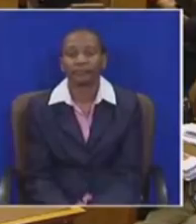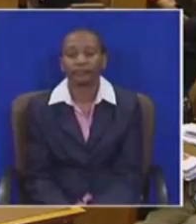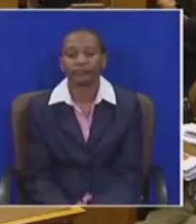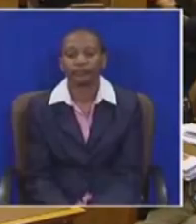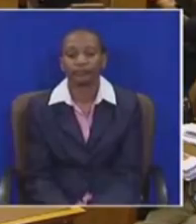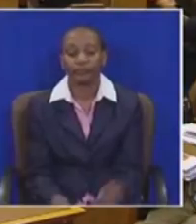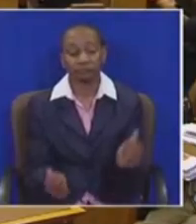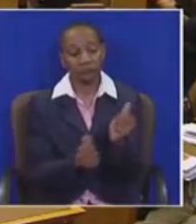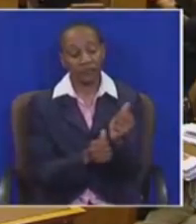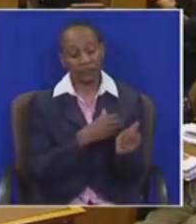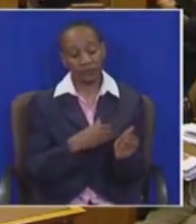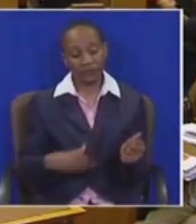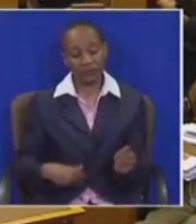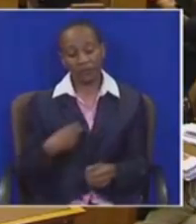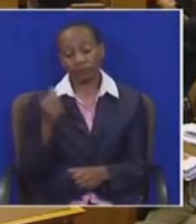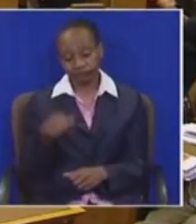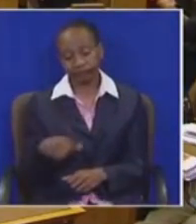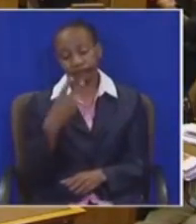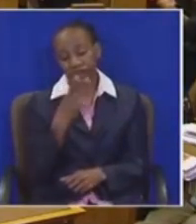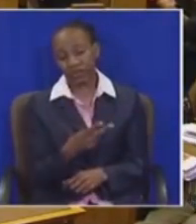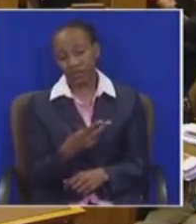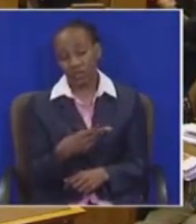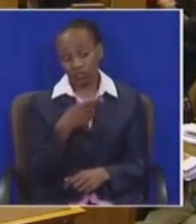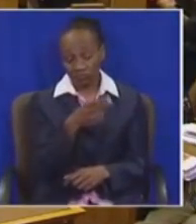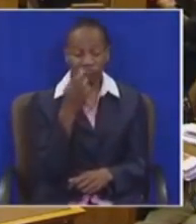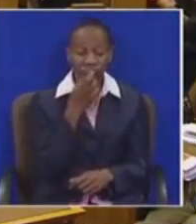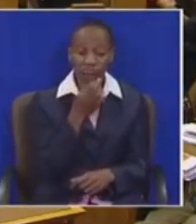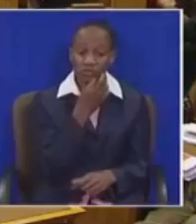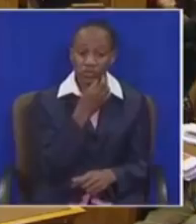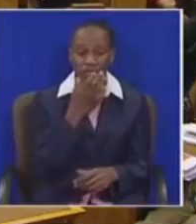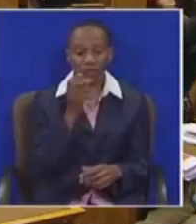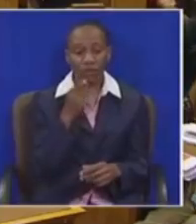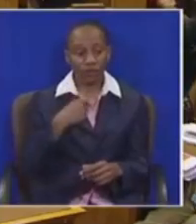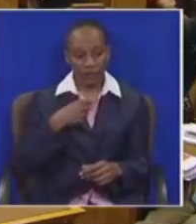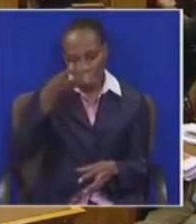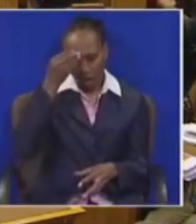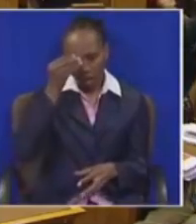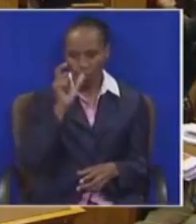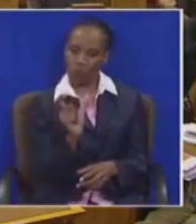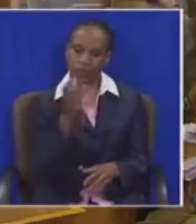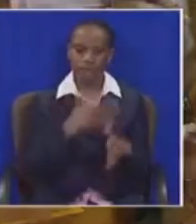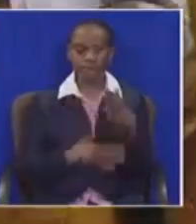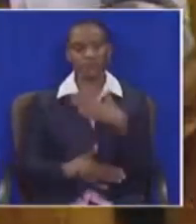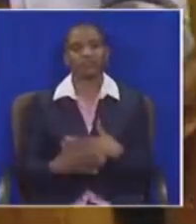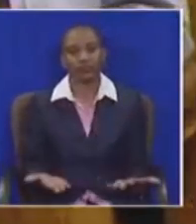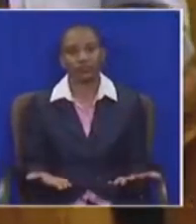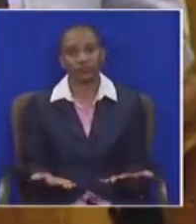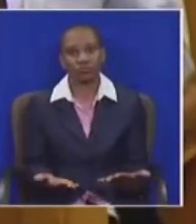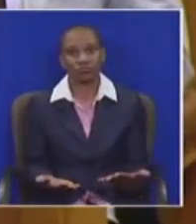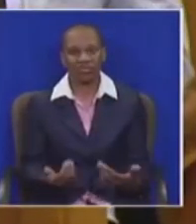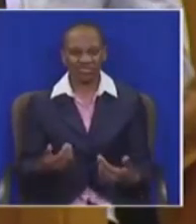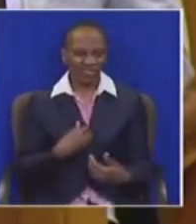Clearly, the Deputy President, you say we must learn the word around patience. And I'm not willing to